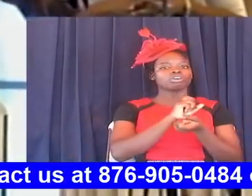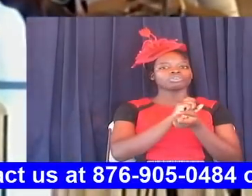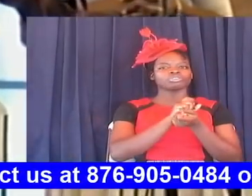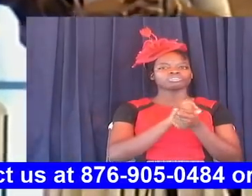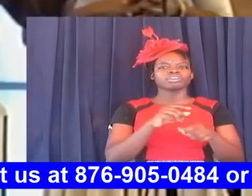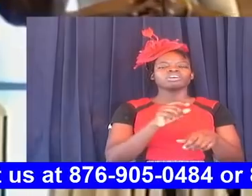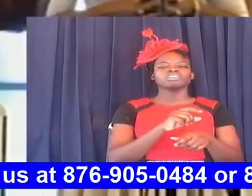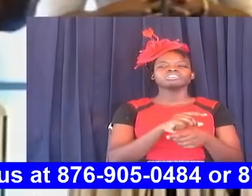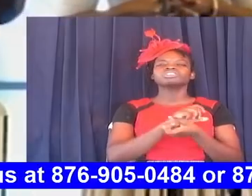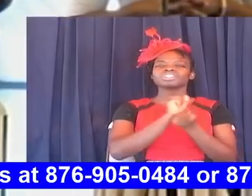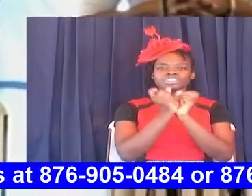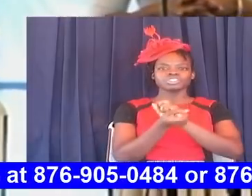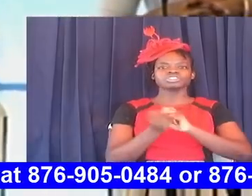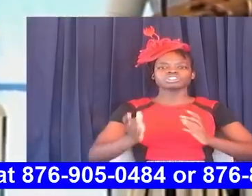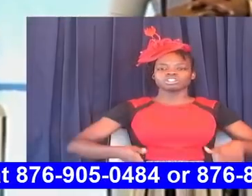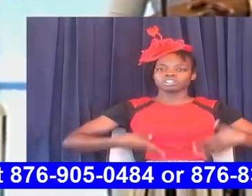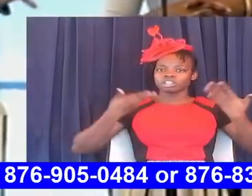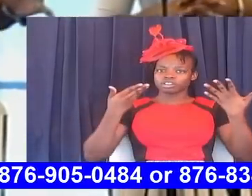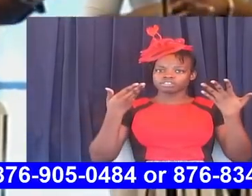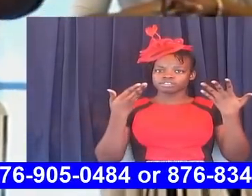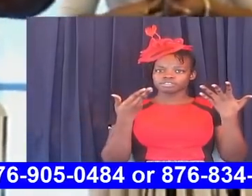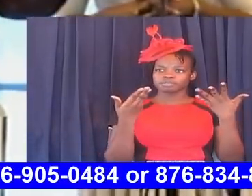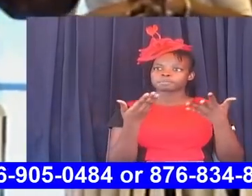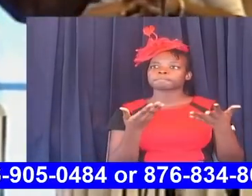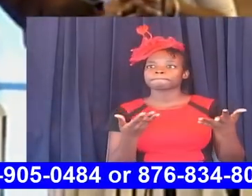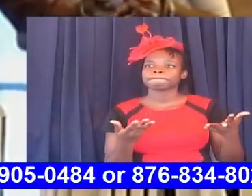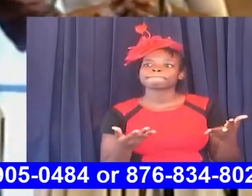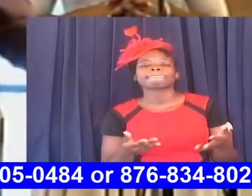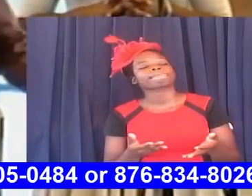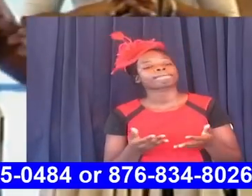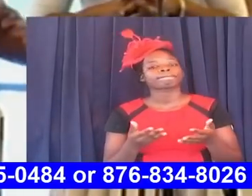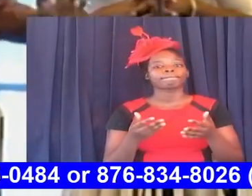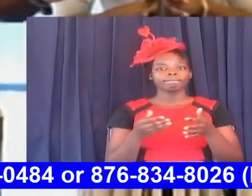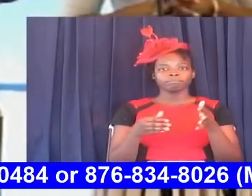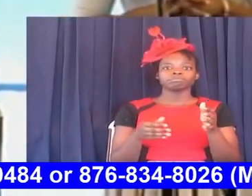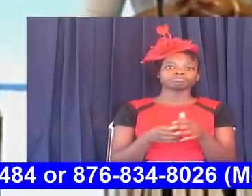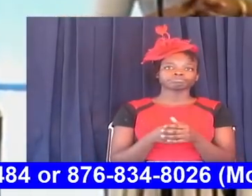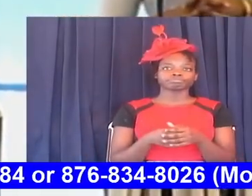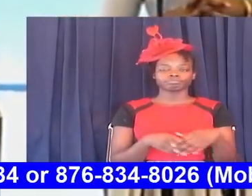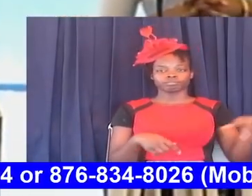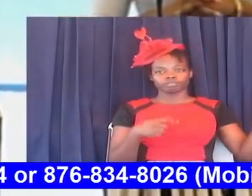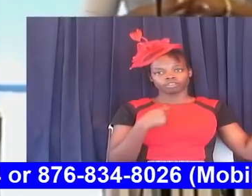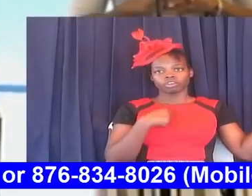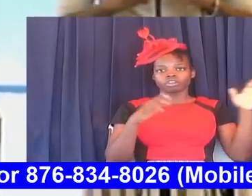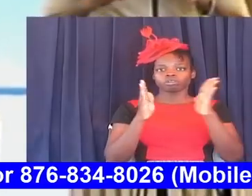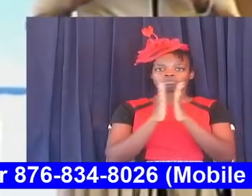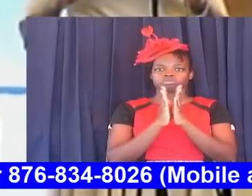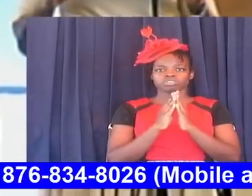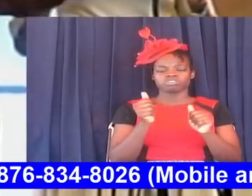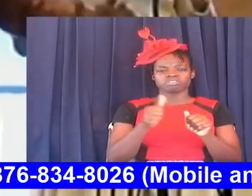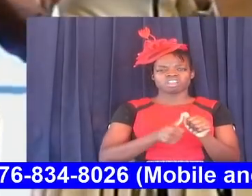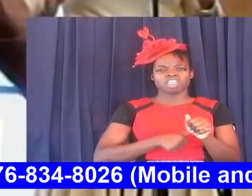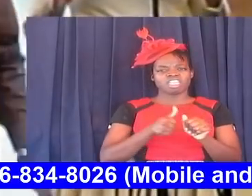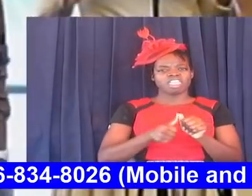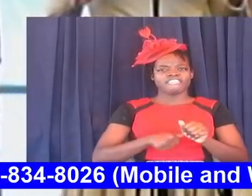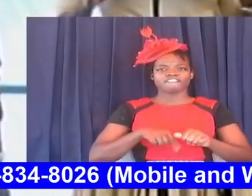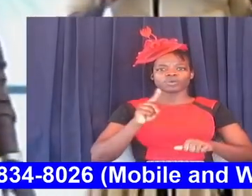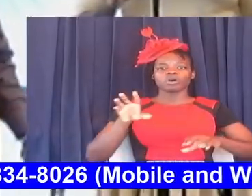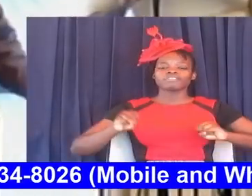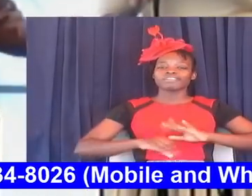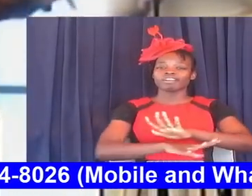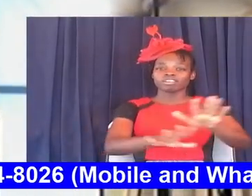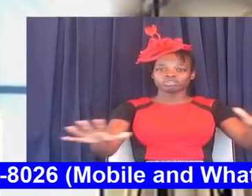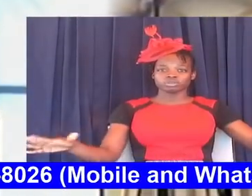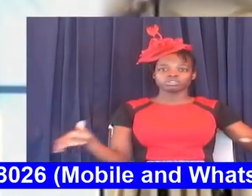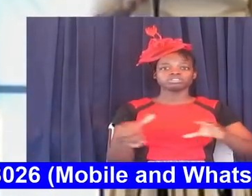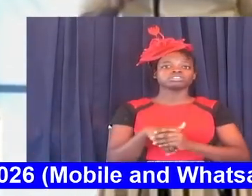today. Hallelujah, hallelujah, Jesus. I pray for every one of us today, Lord, in the name of